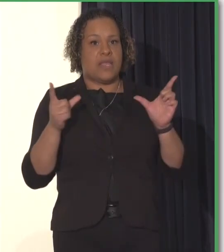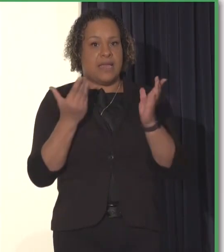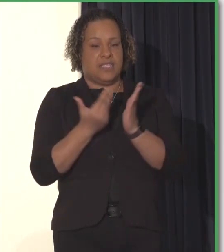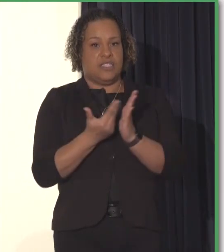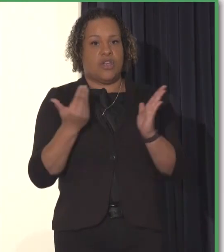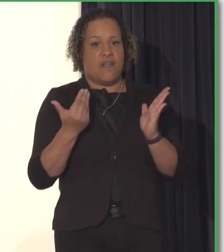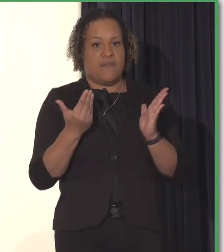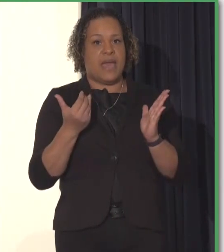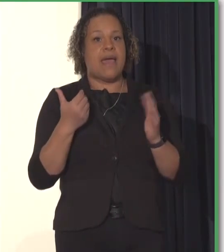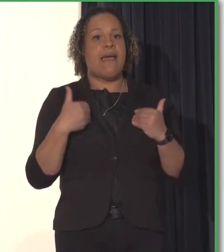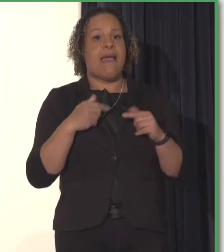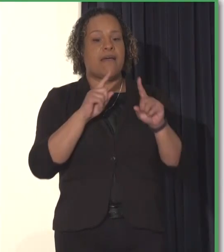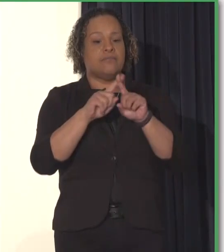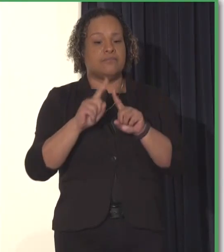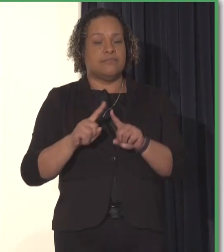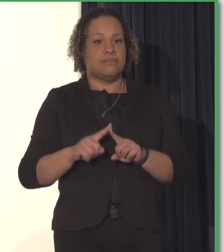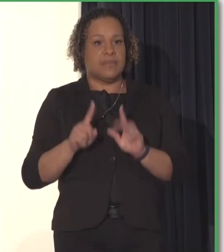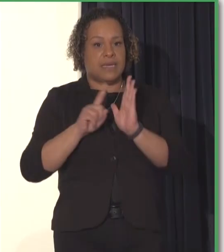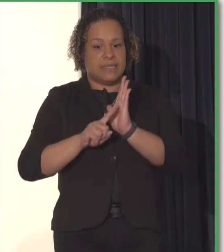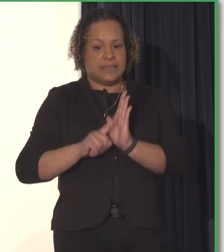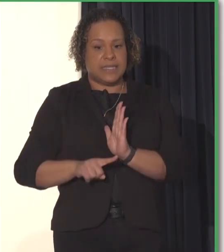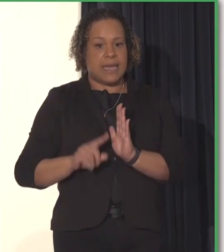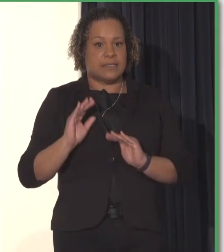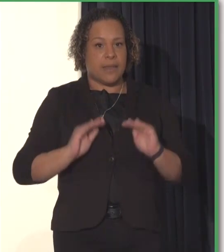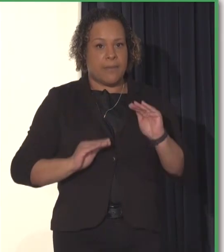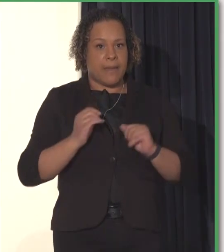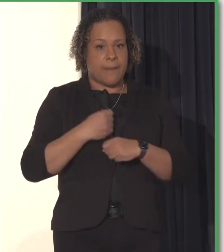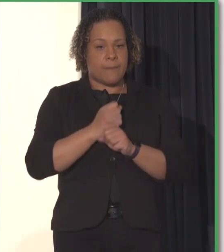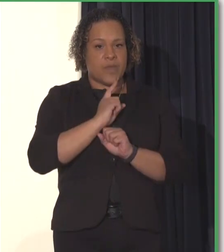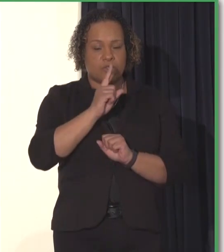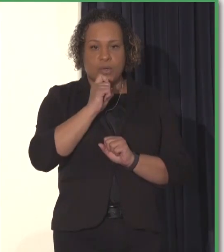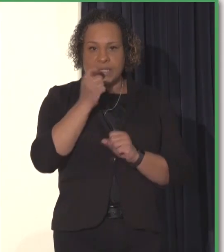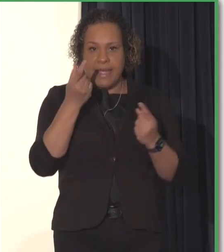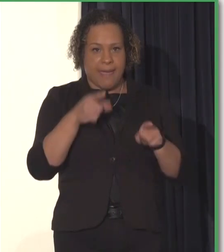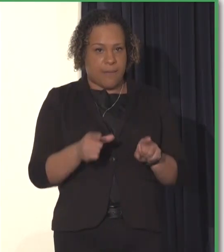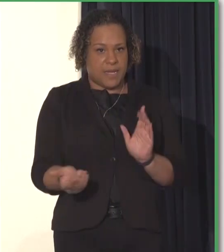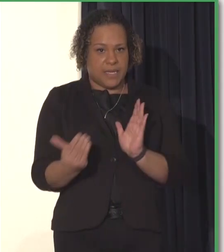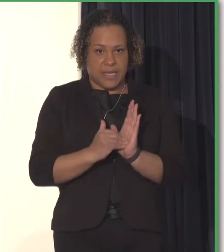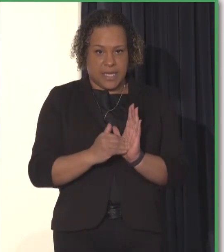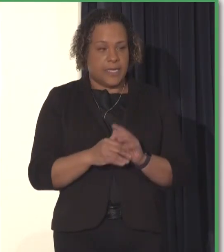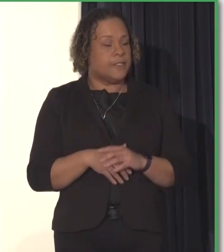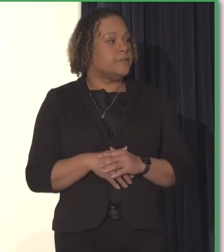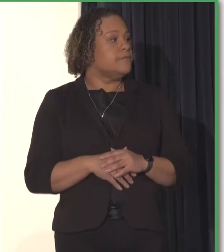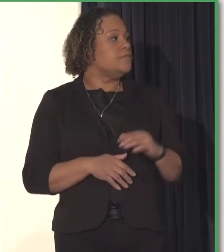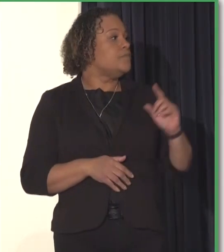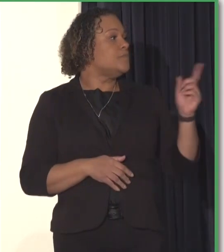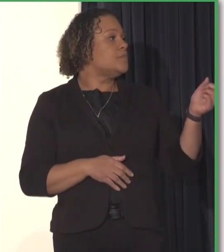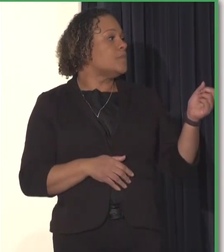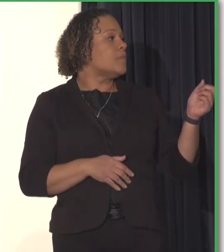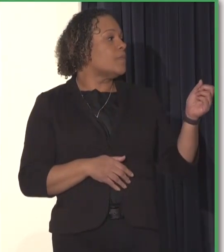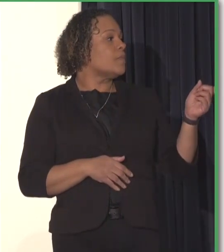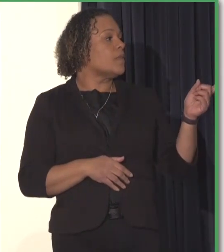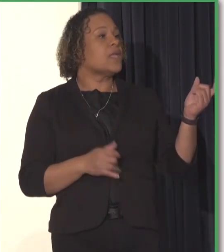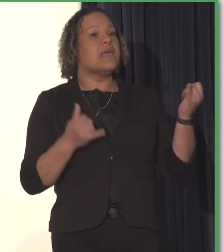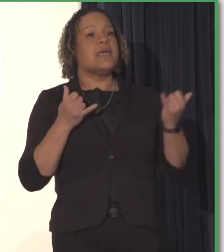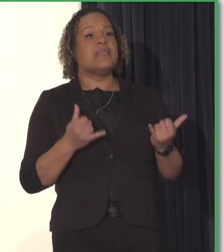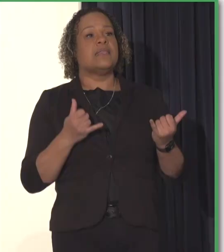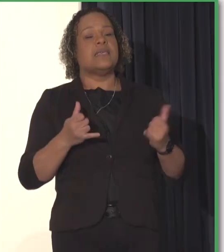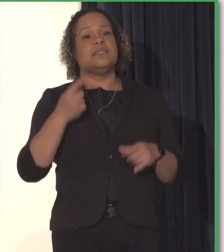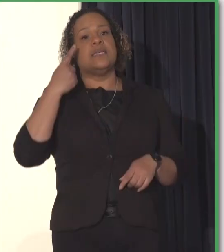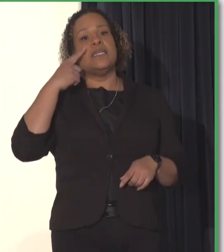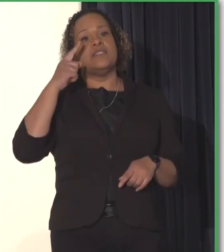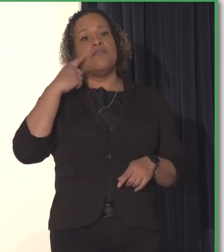checks and balances in place to make sure that this does not happen again. And this is